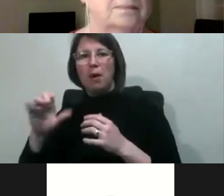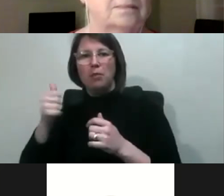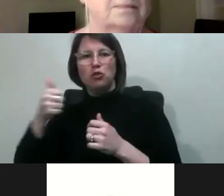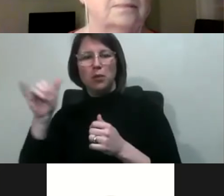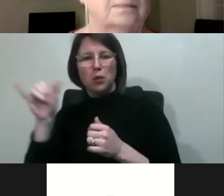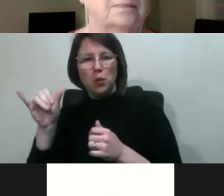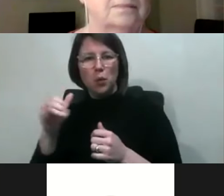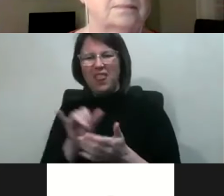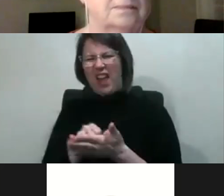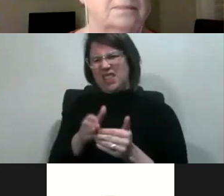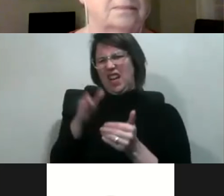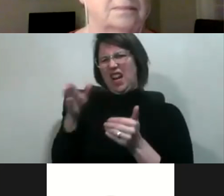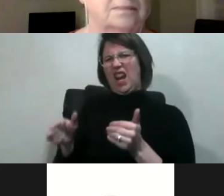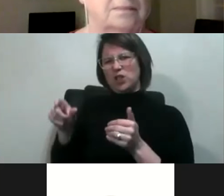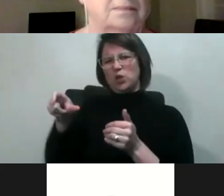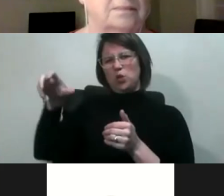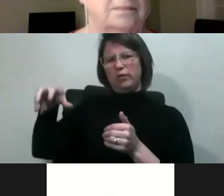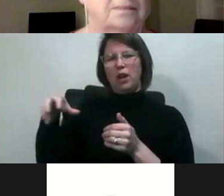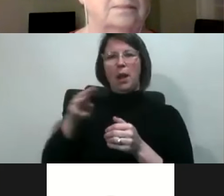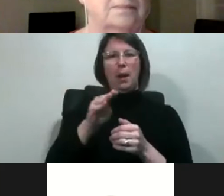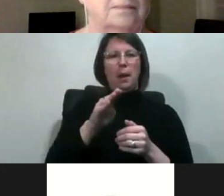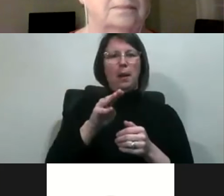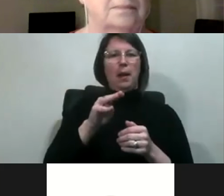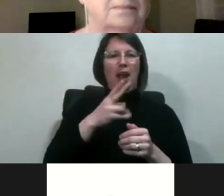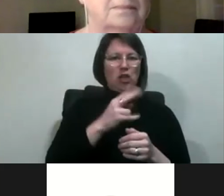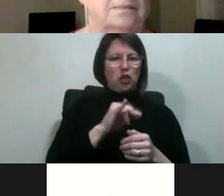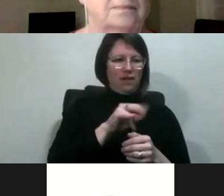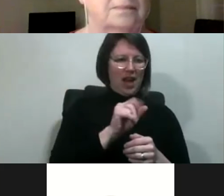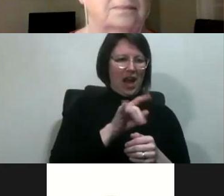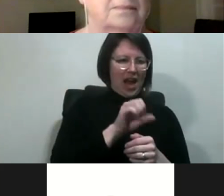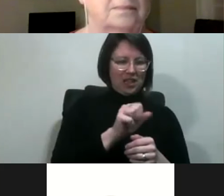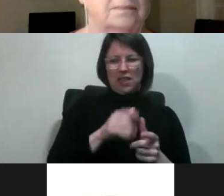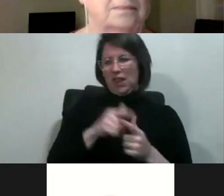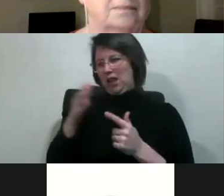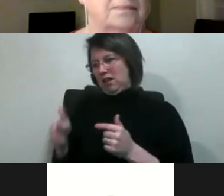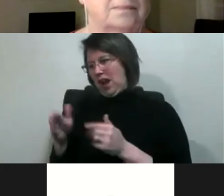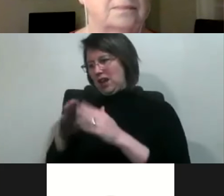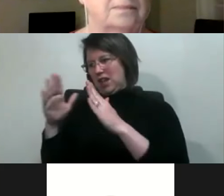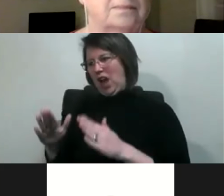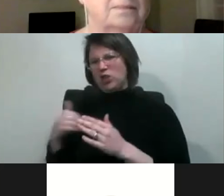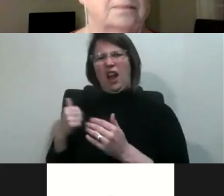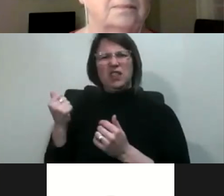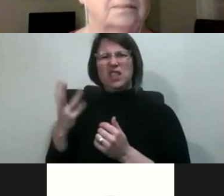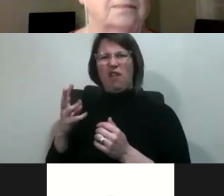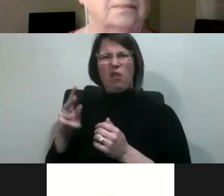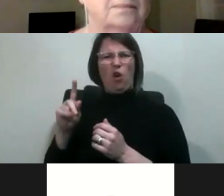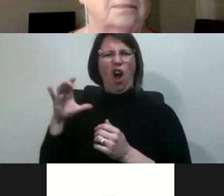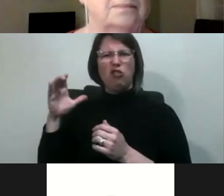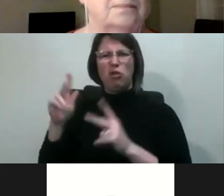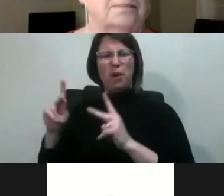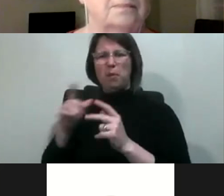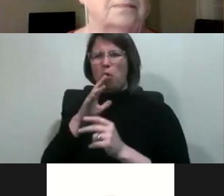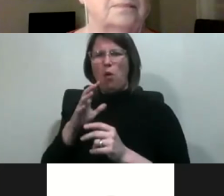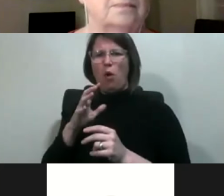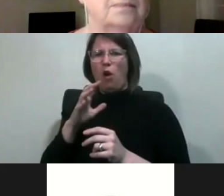That's right next to the McBride is for HIV/AIDS folks, and then St. Cecilia's is several hundred elders, many of whom are Chinese